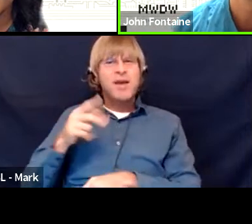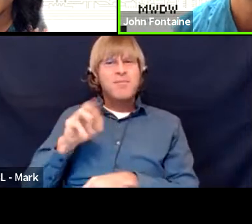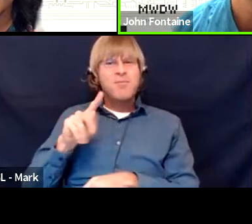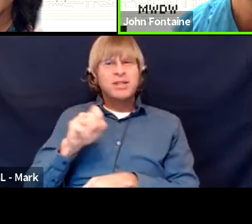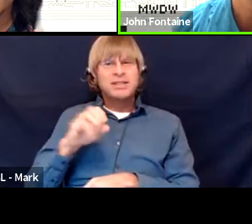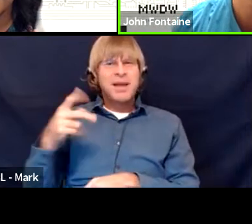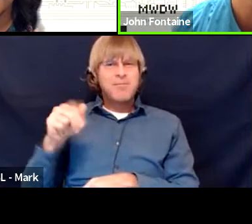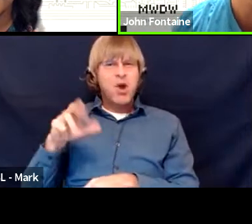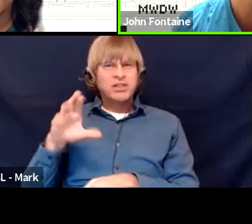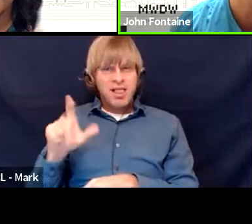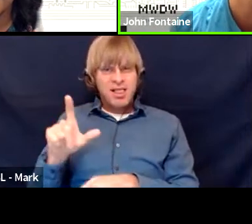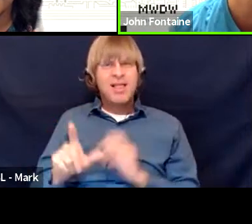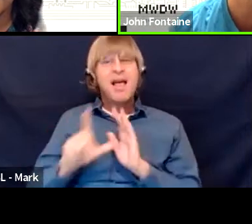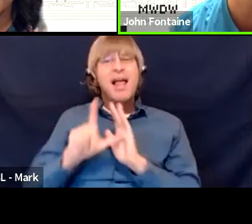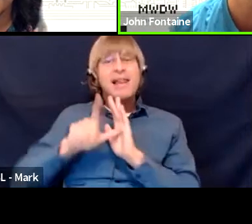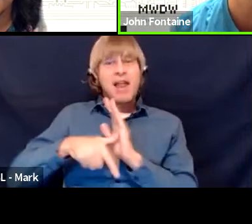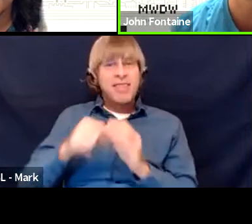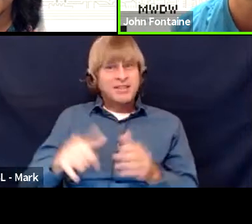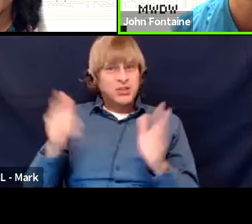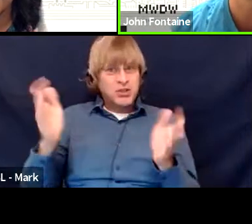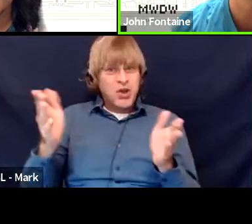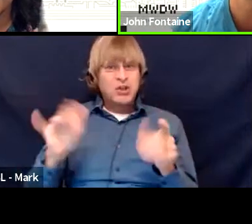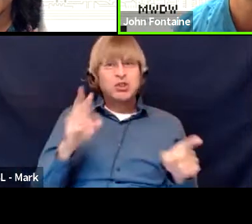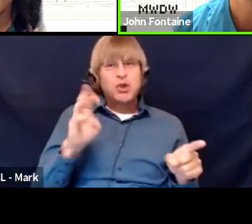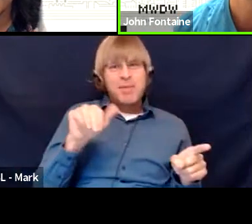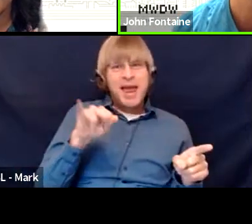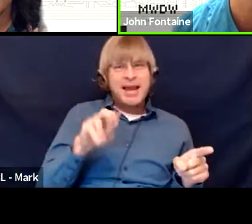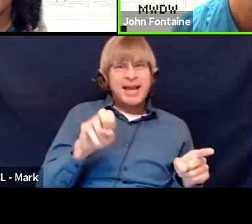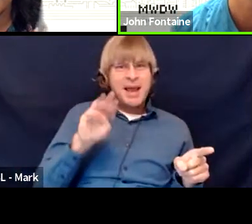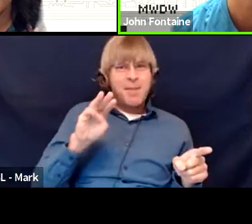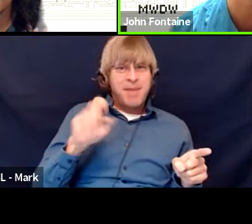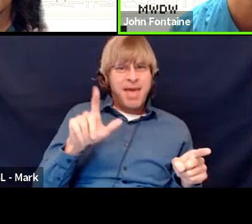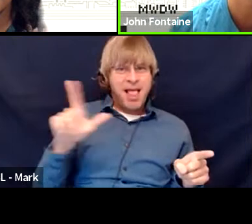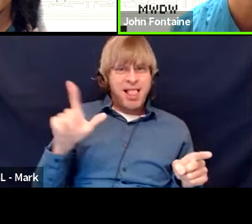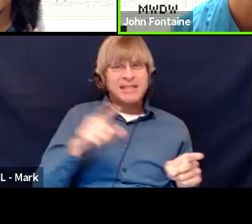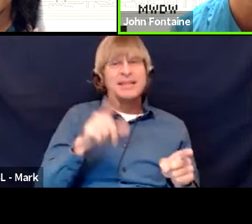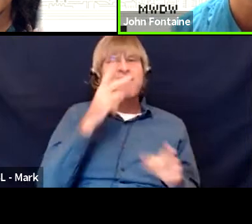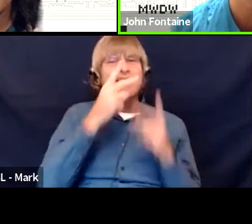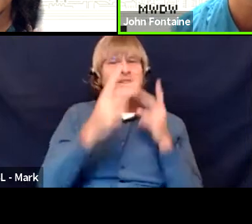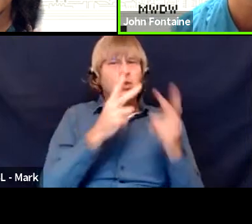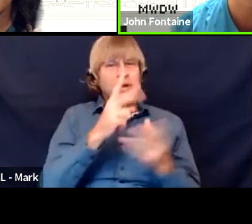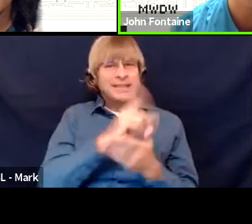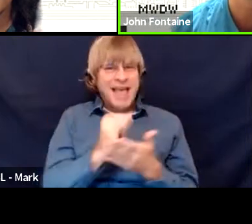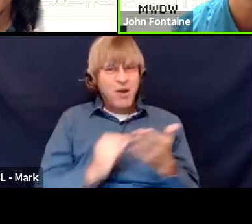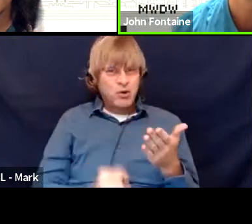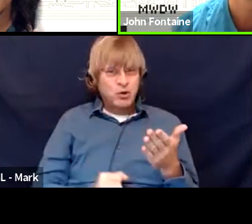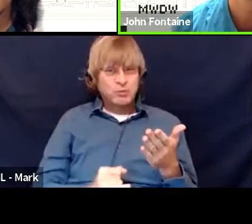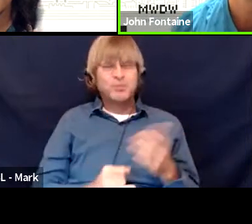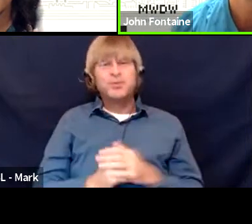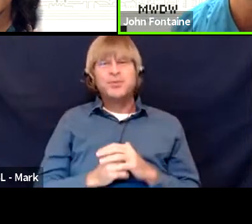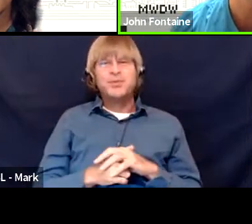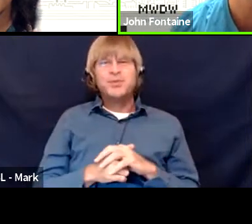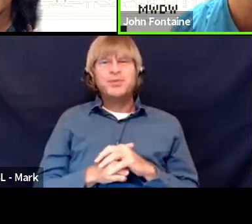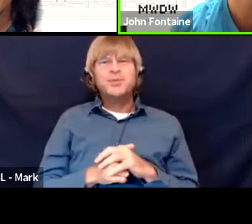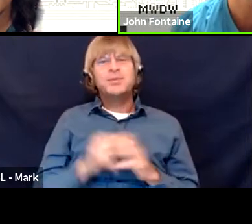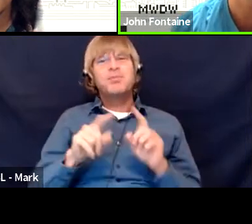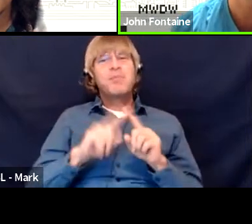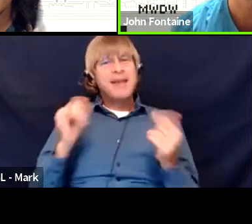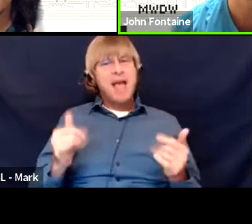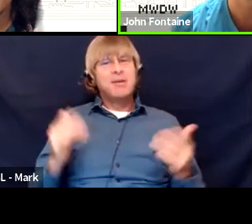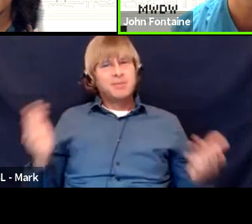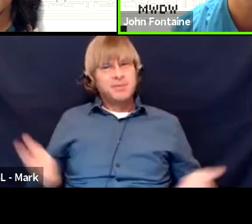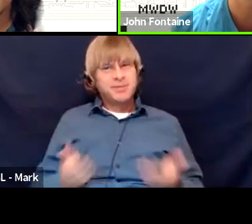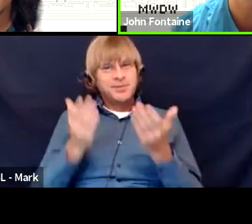Parcel. Later on in the talk, you'll hear from Jermaine Bell. He is a visual designer and budding entrepreneur. But without further